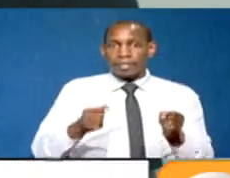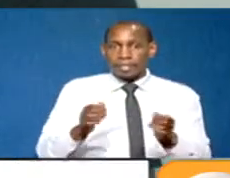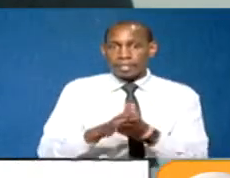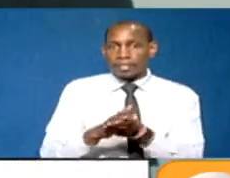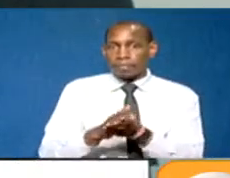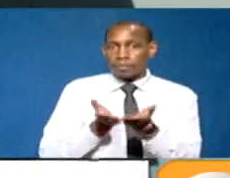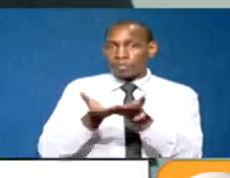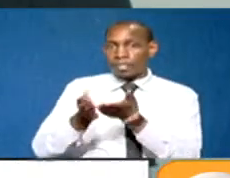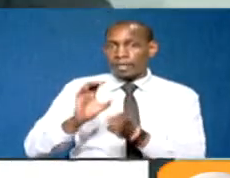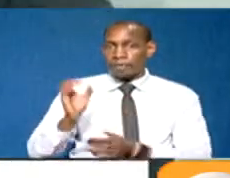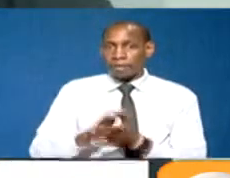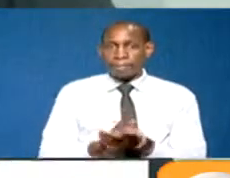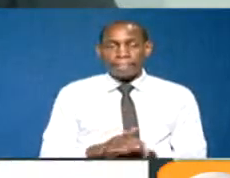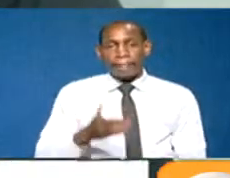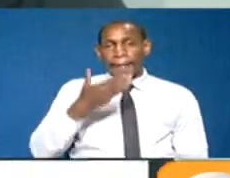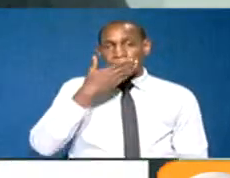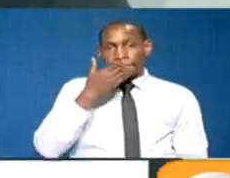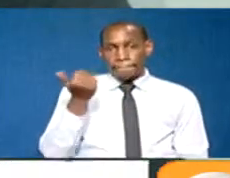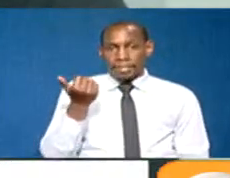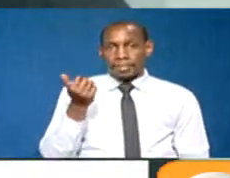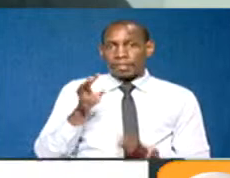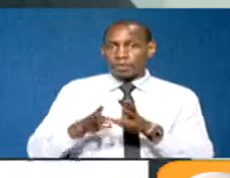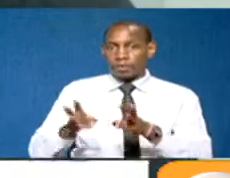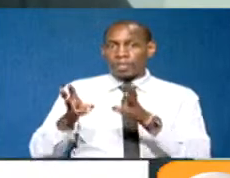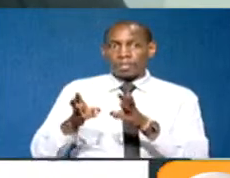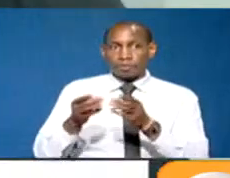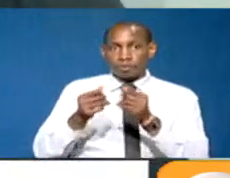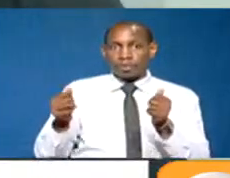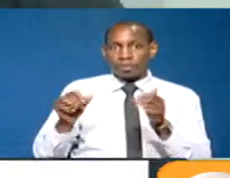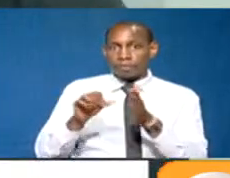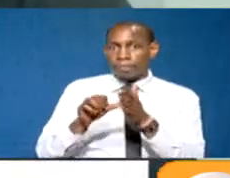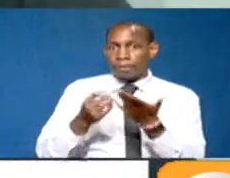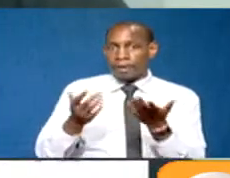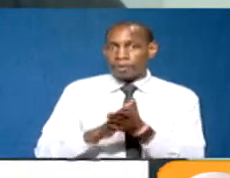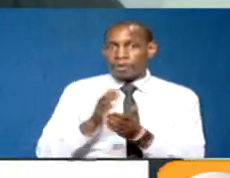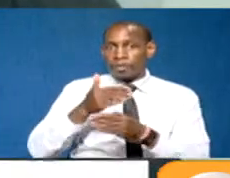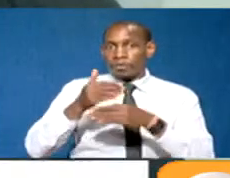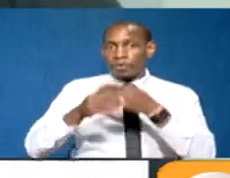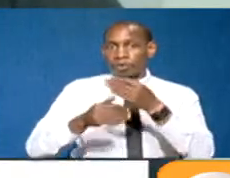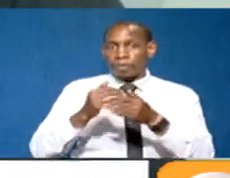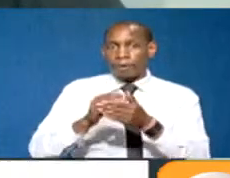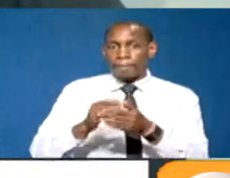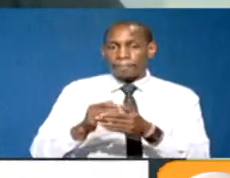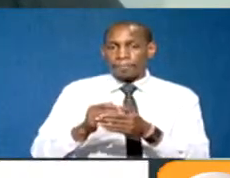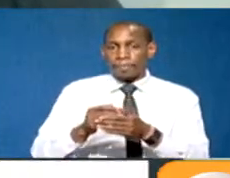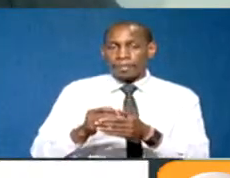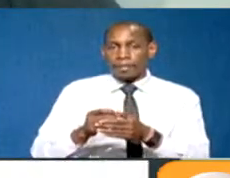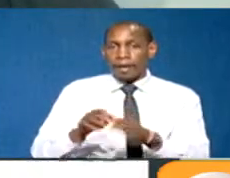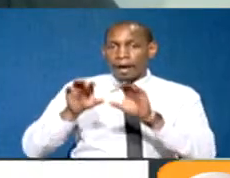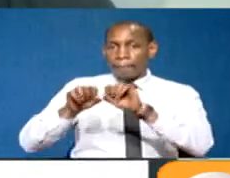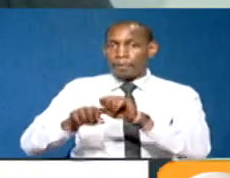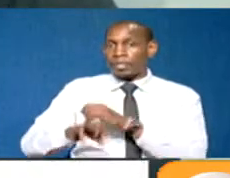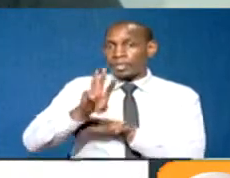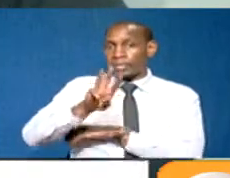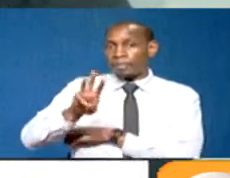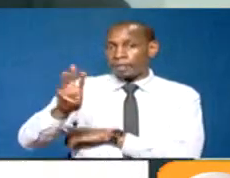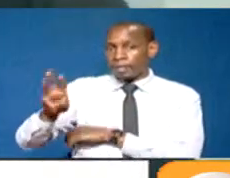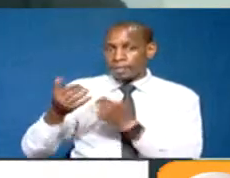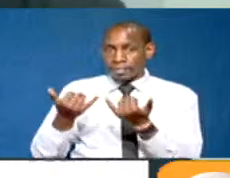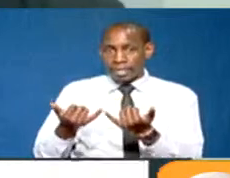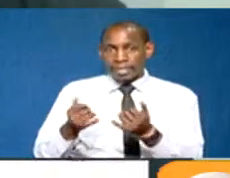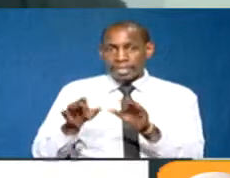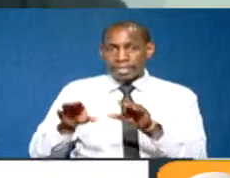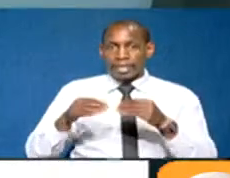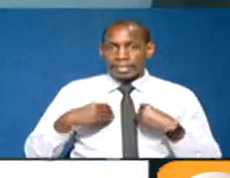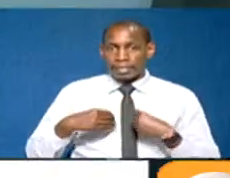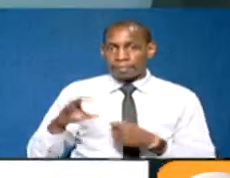to his clients. The best way we managed to sort out that issue was by building a proper booking site that right now allows